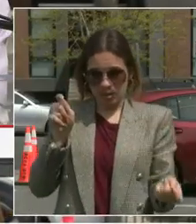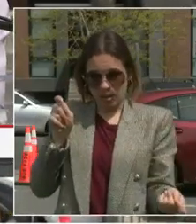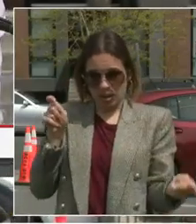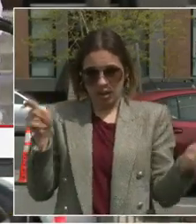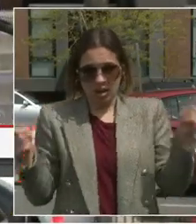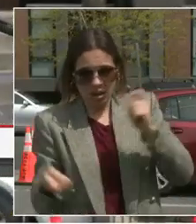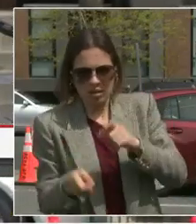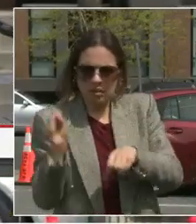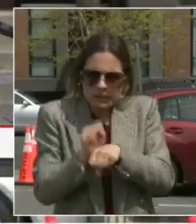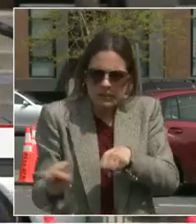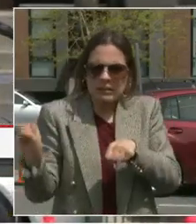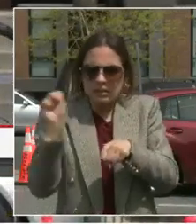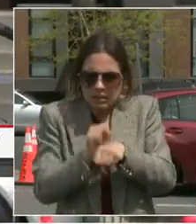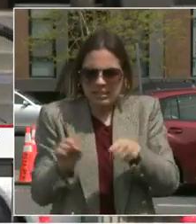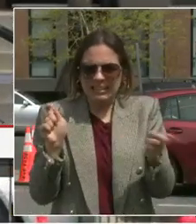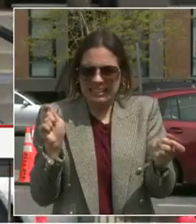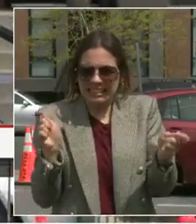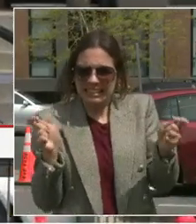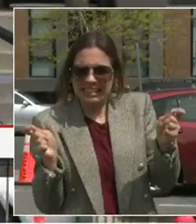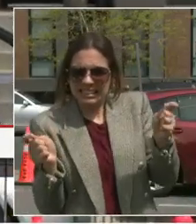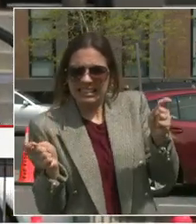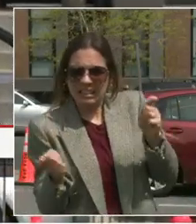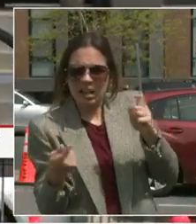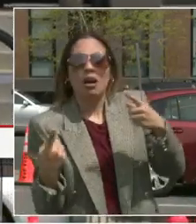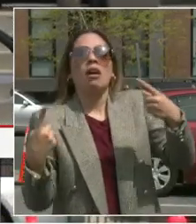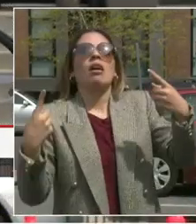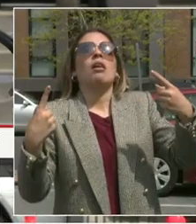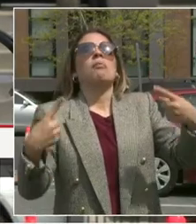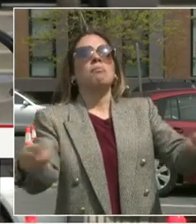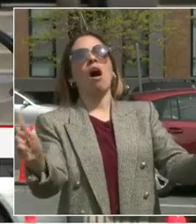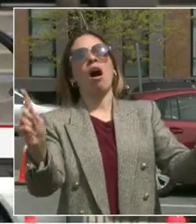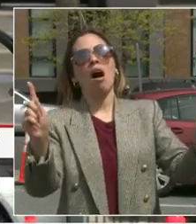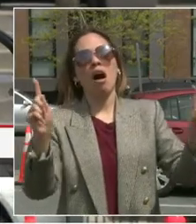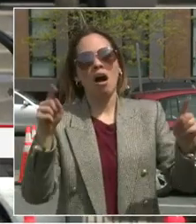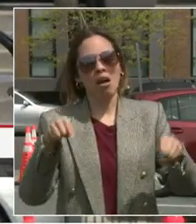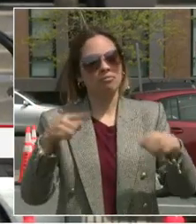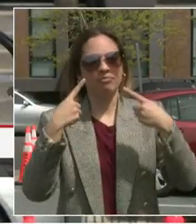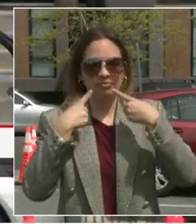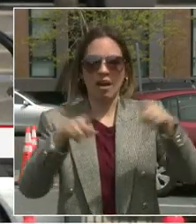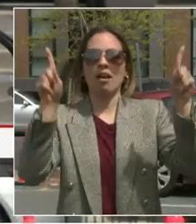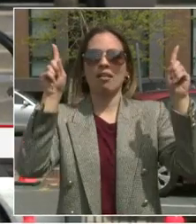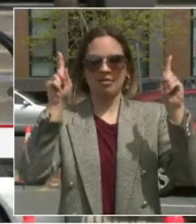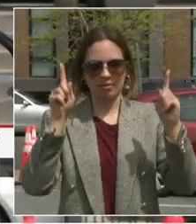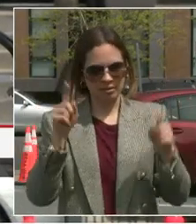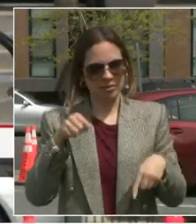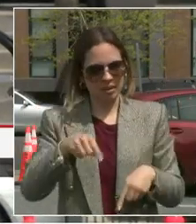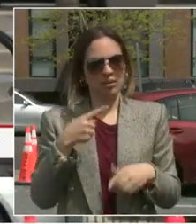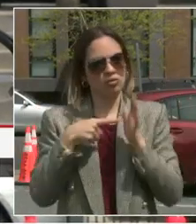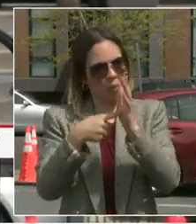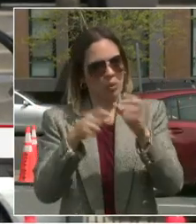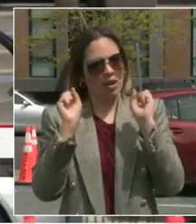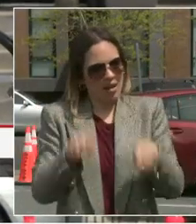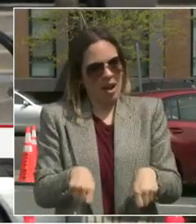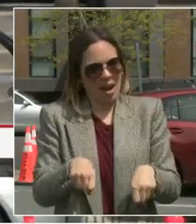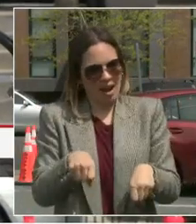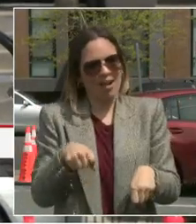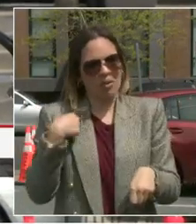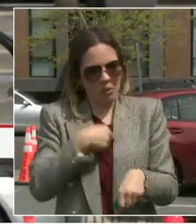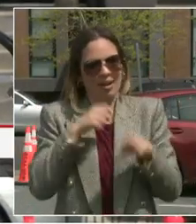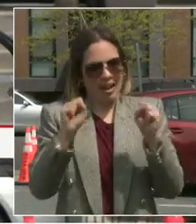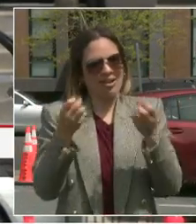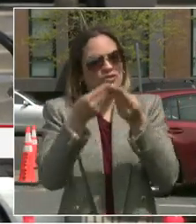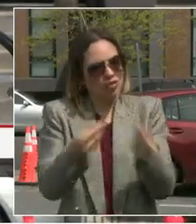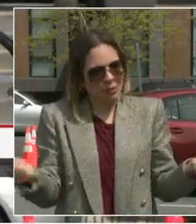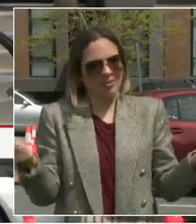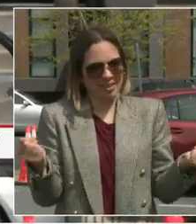at is doing exactly what we thought, that it is showing that homelessness is a problem that is solvable, and if we can solve